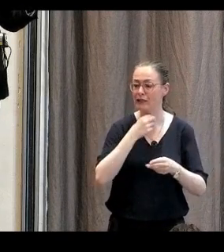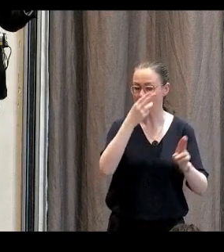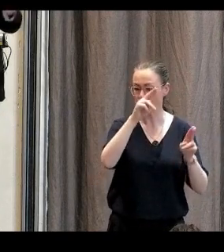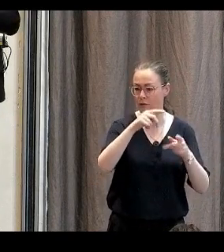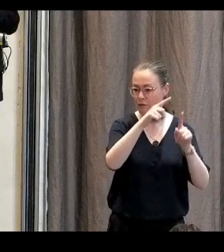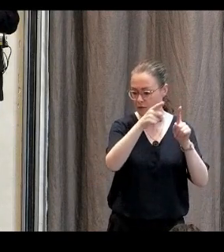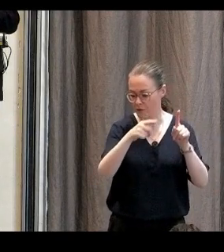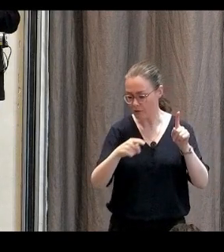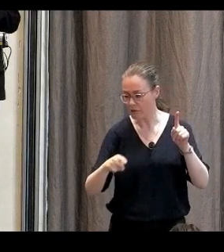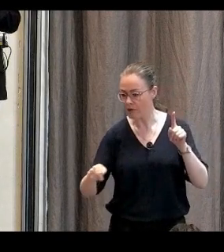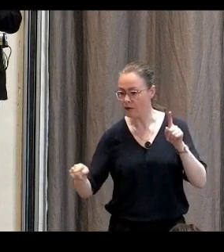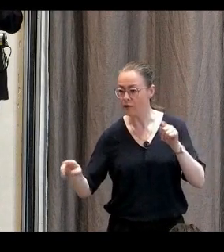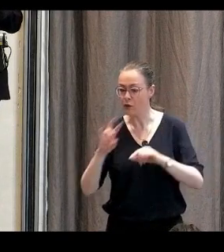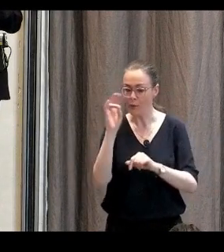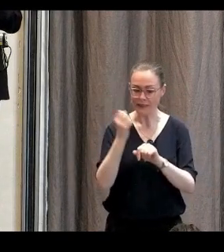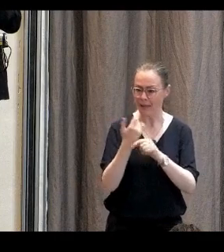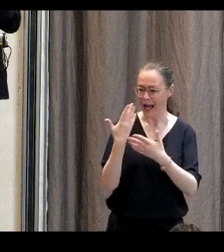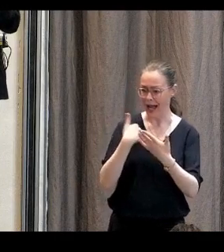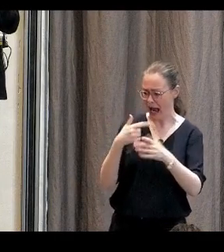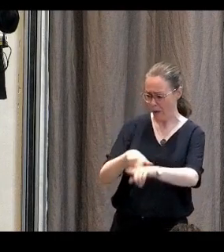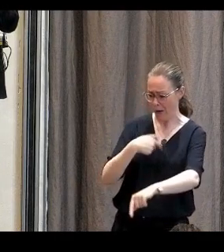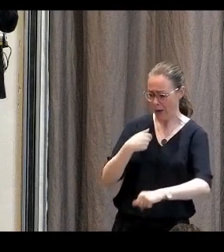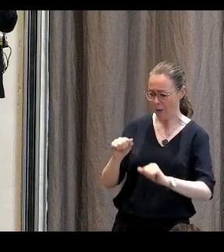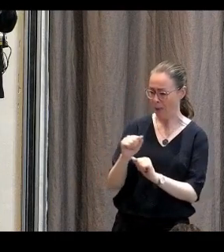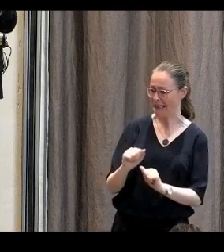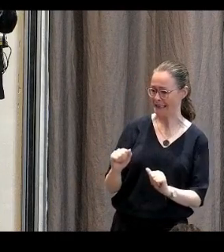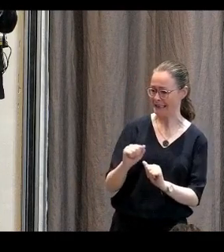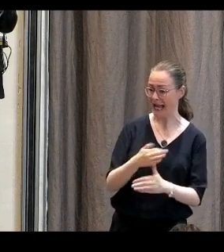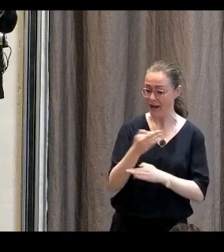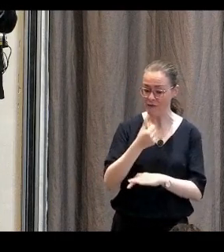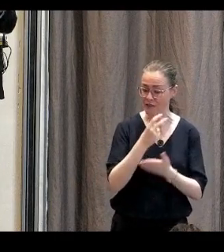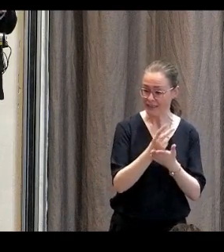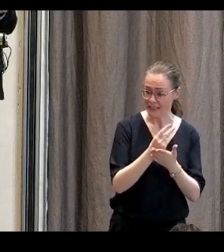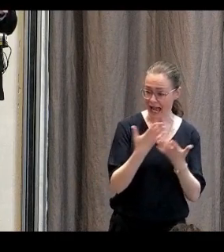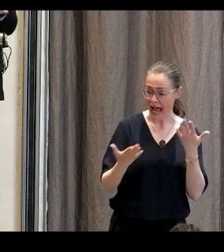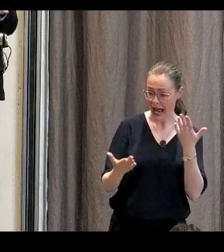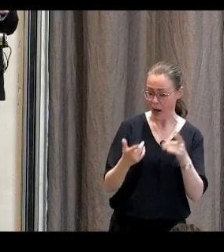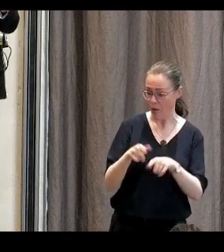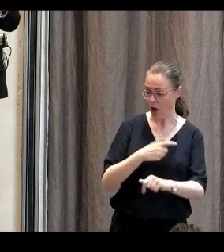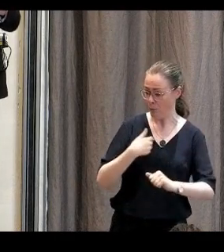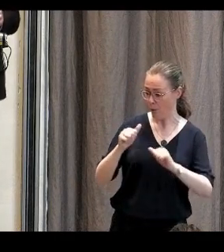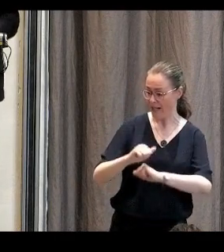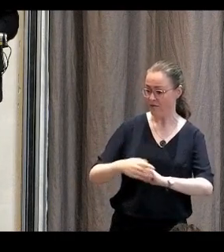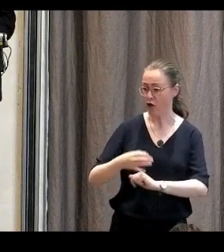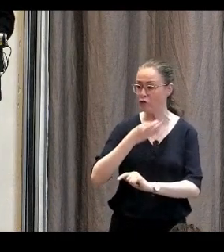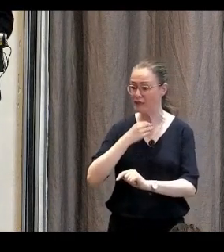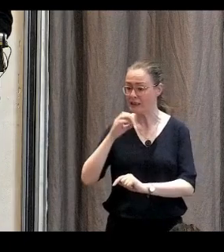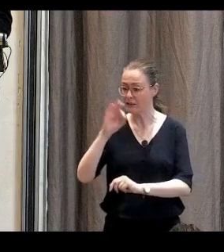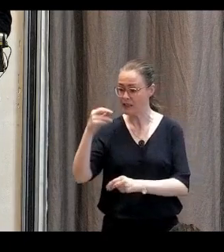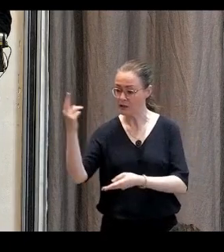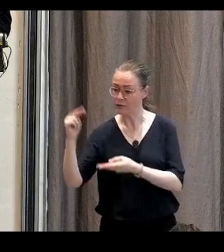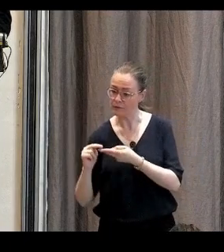is coming. So the question is, well, how long do I have to wait after a first seizure before my risk is low enough for me